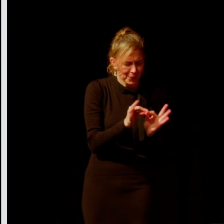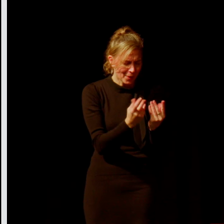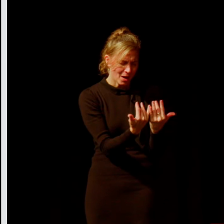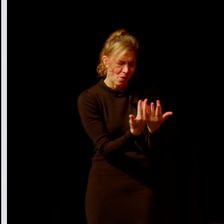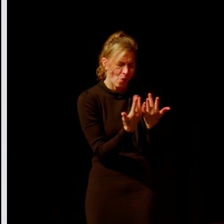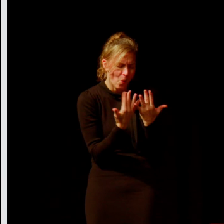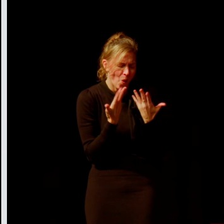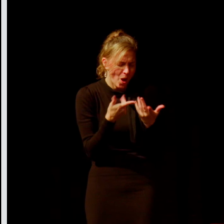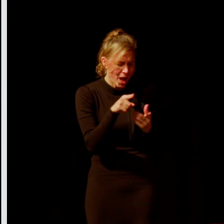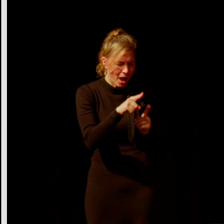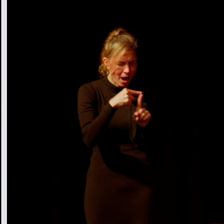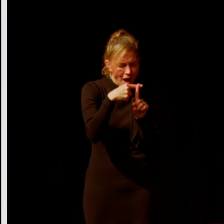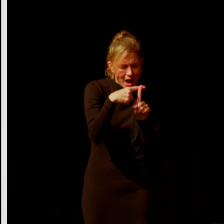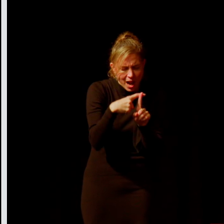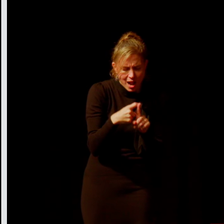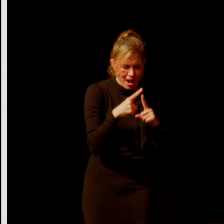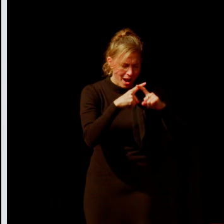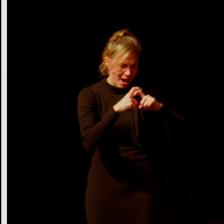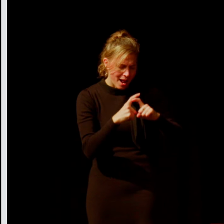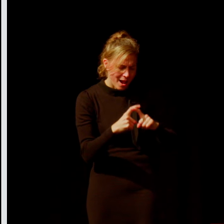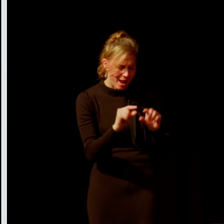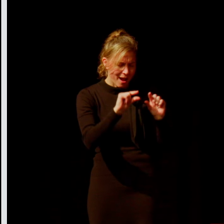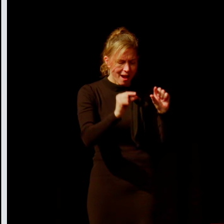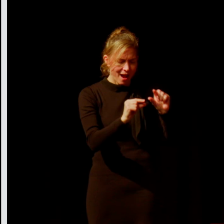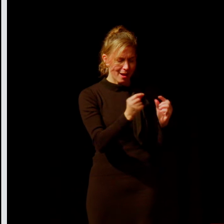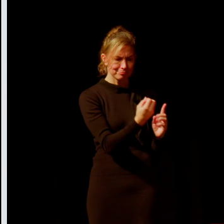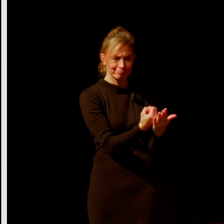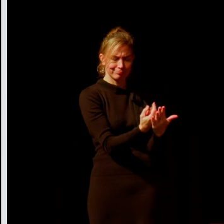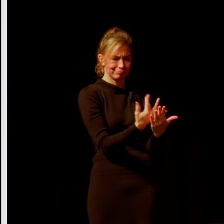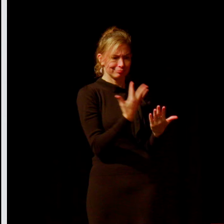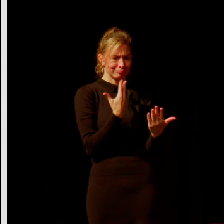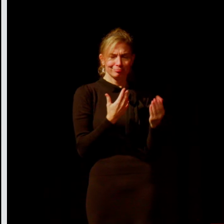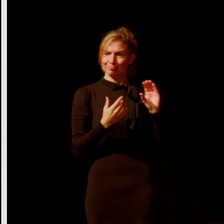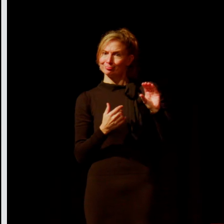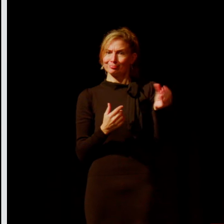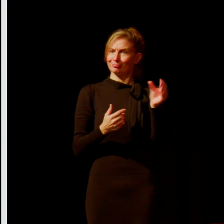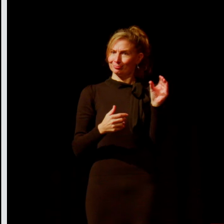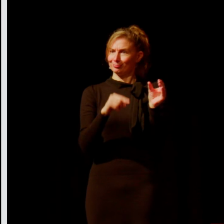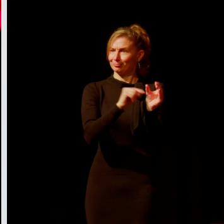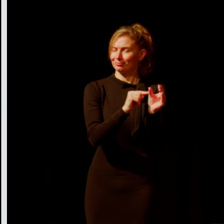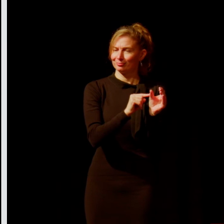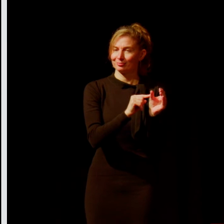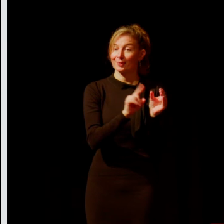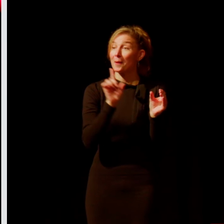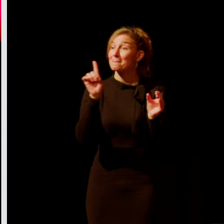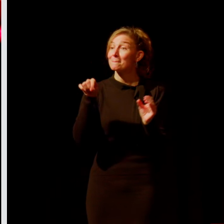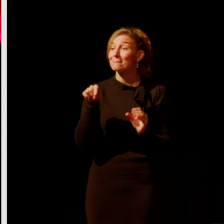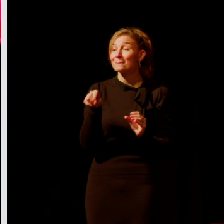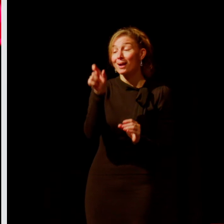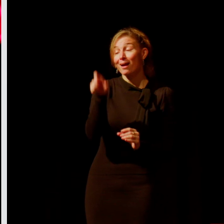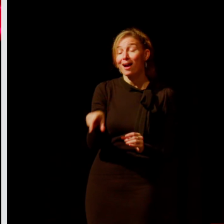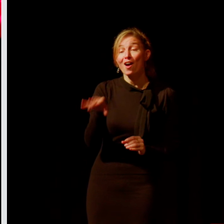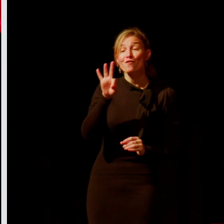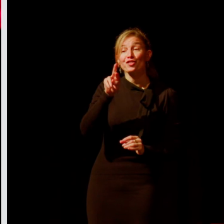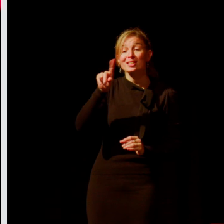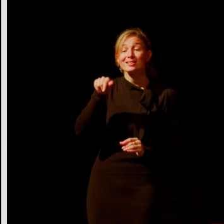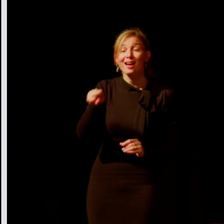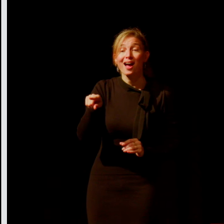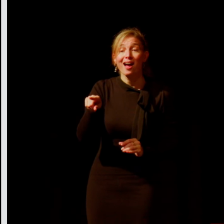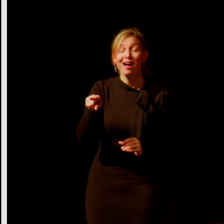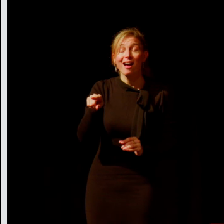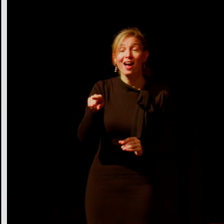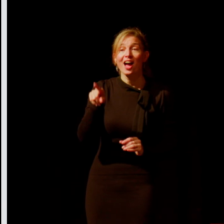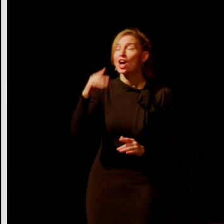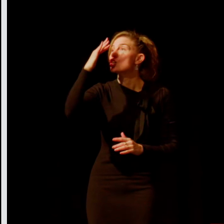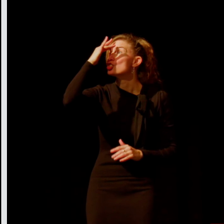colorful, intricate, full of life. But Farida's real dream is much bigger. She